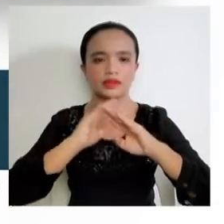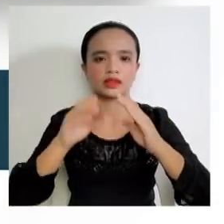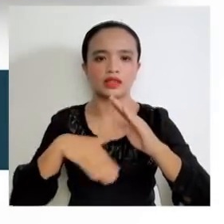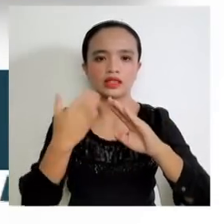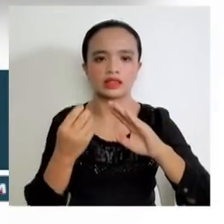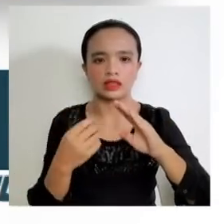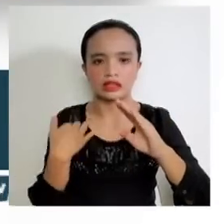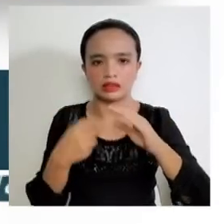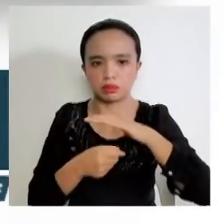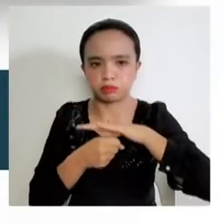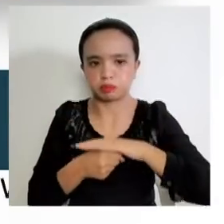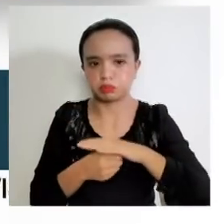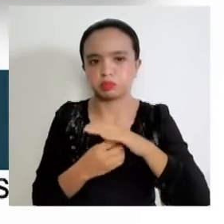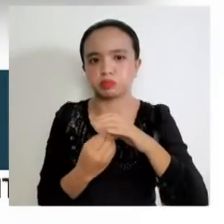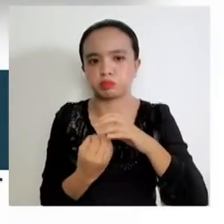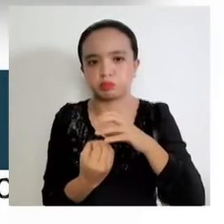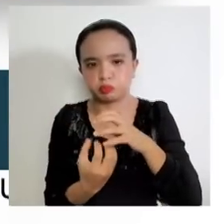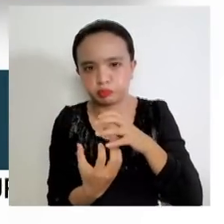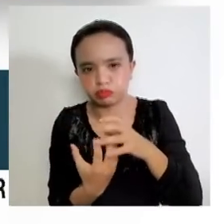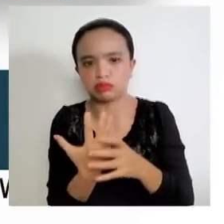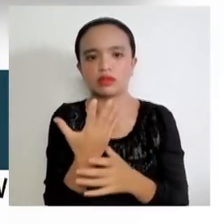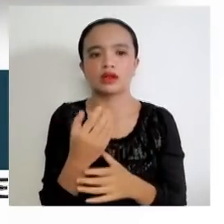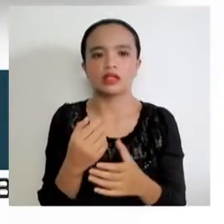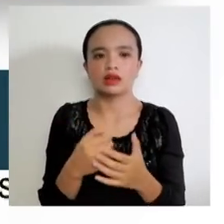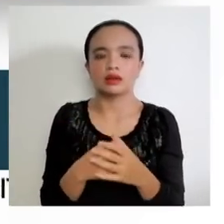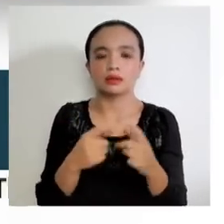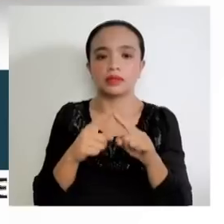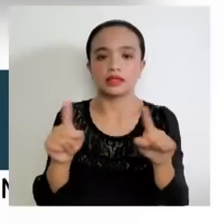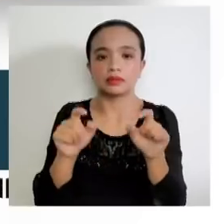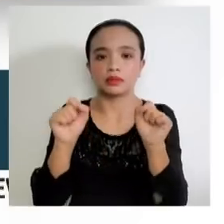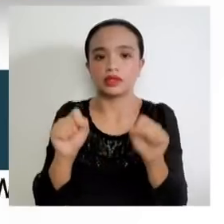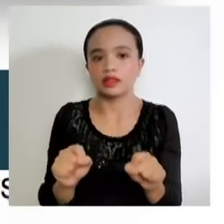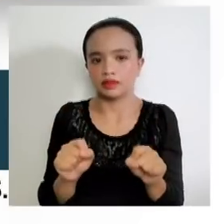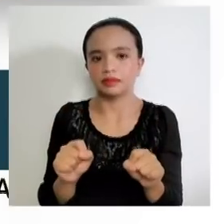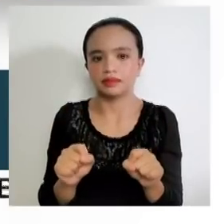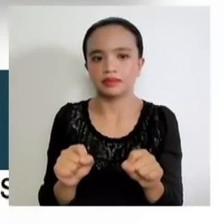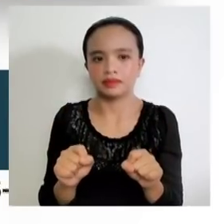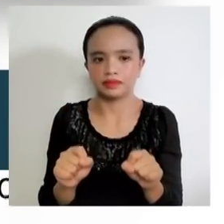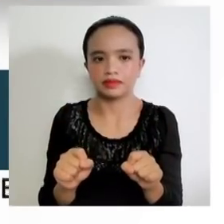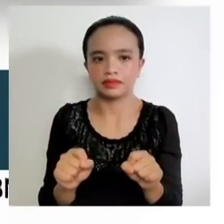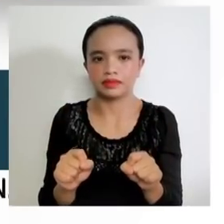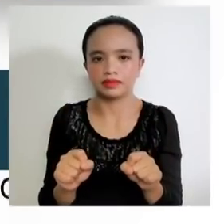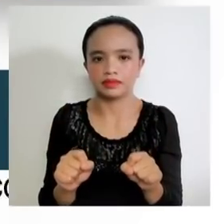building up. Unfortunately, the escalation can occur in a matter of hours based on